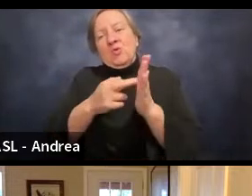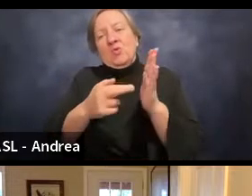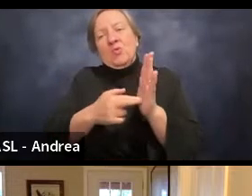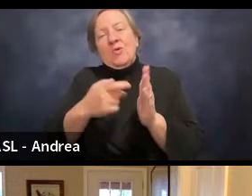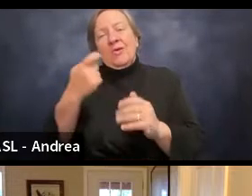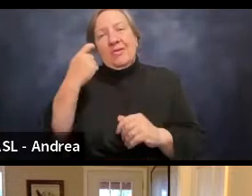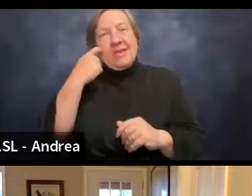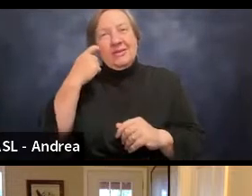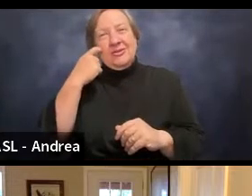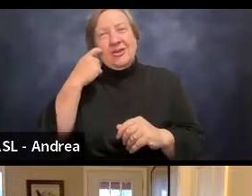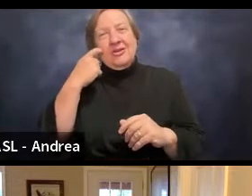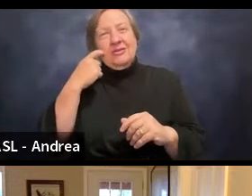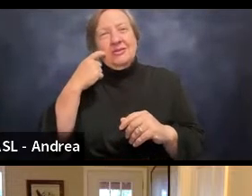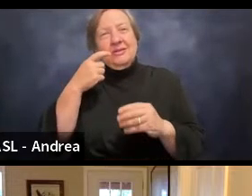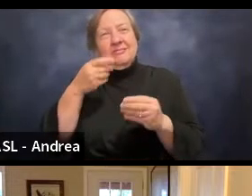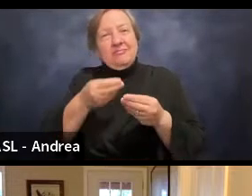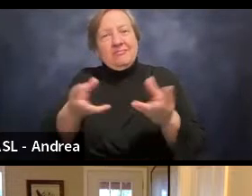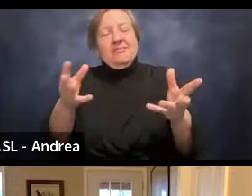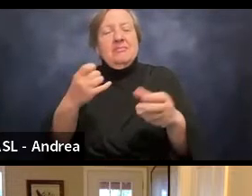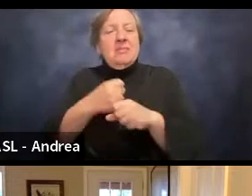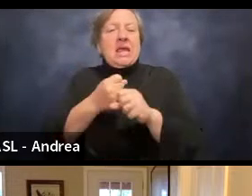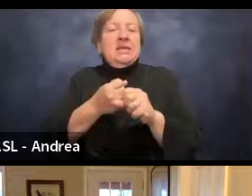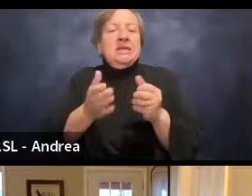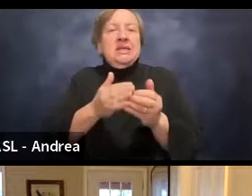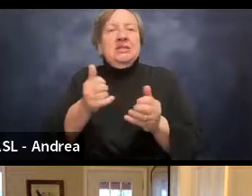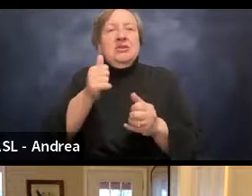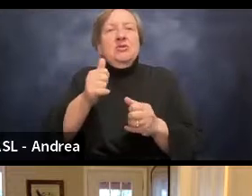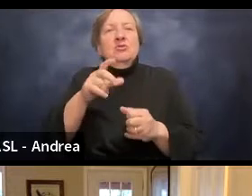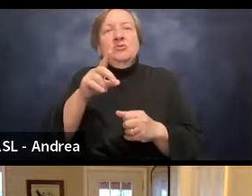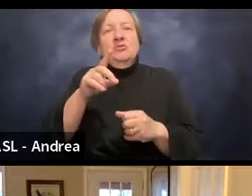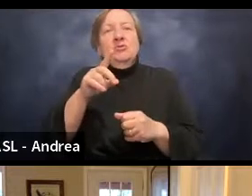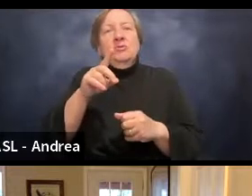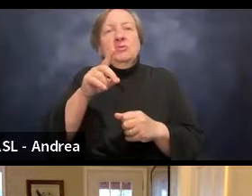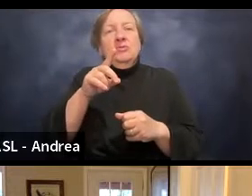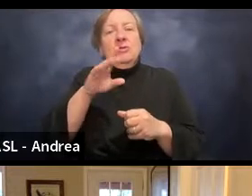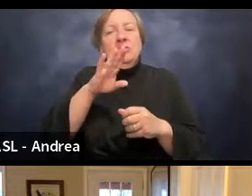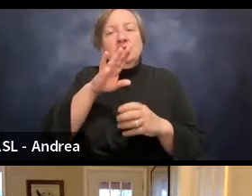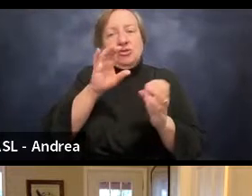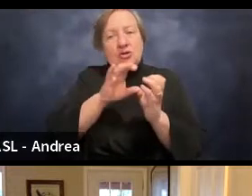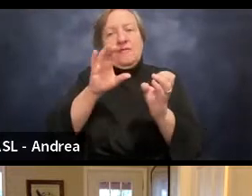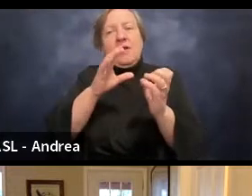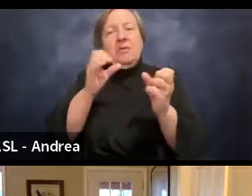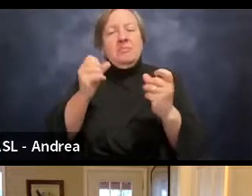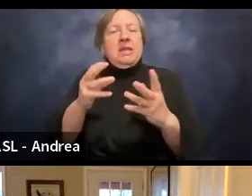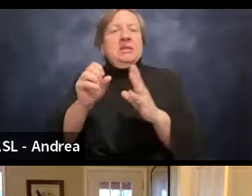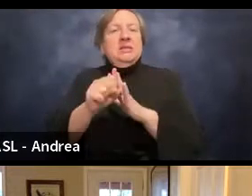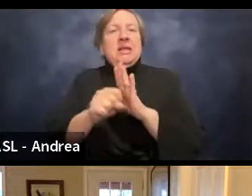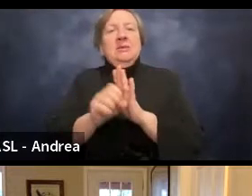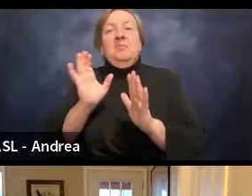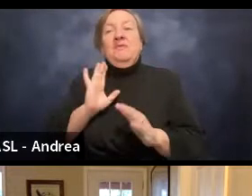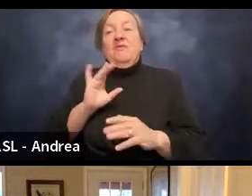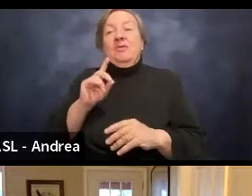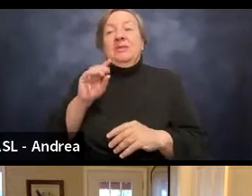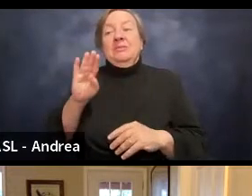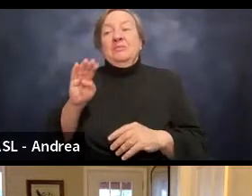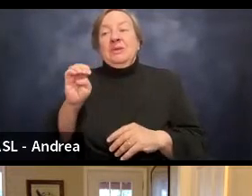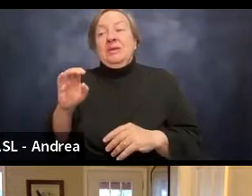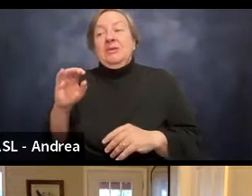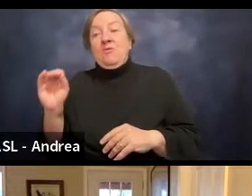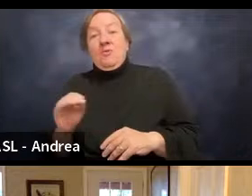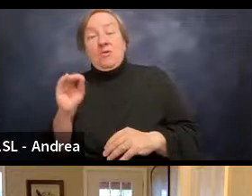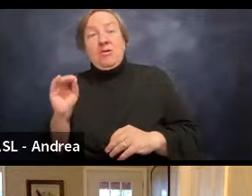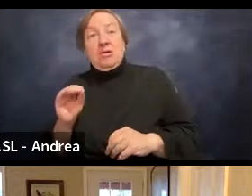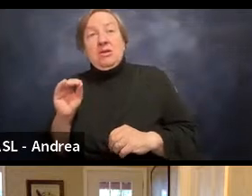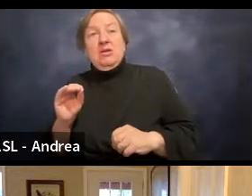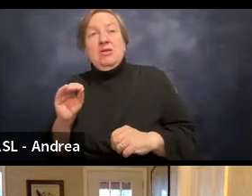issued makes it easier to be certified across multiple states. There was a time if you were a DBE, let's say in Oregon,